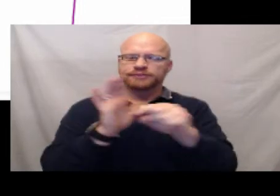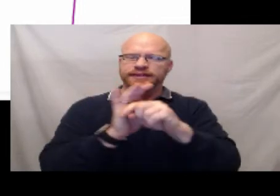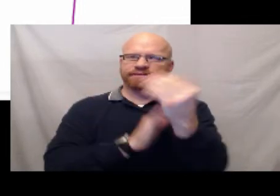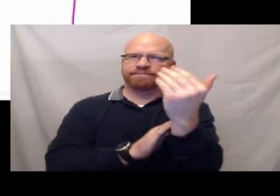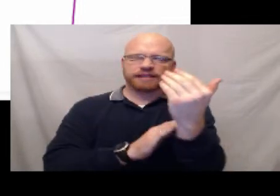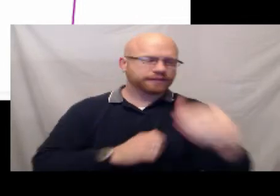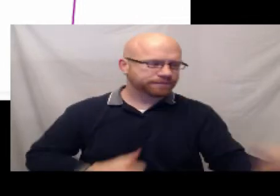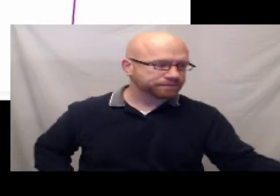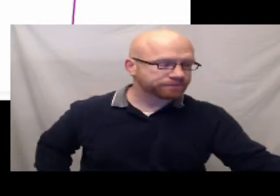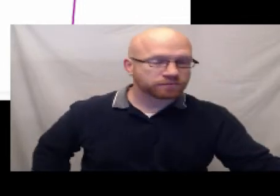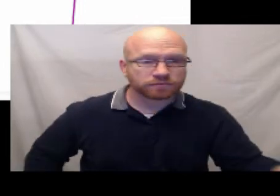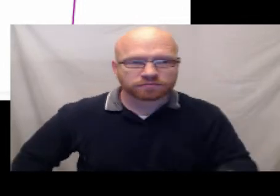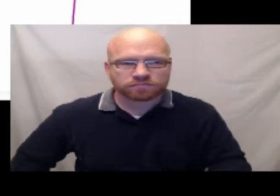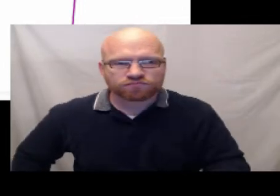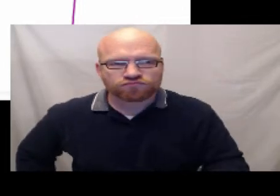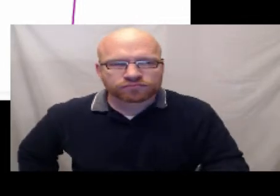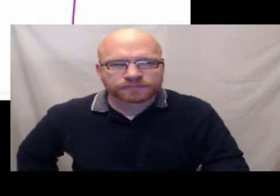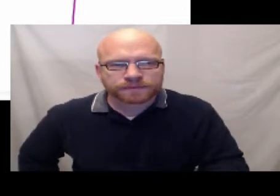fits this. We'll see.